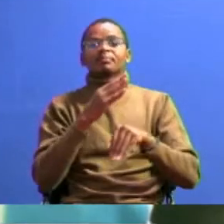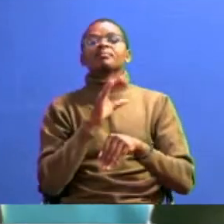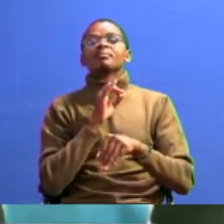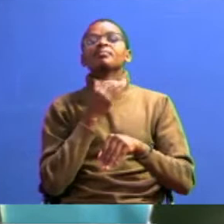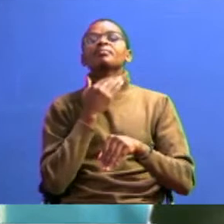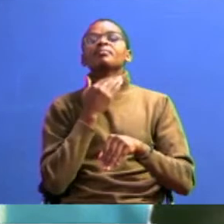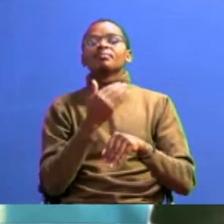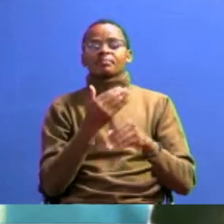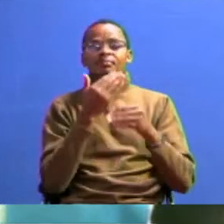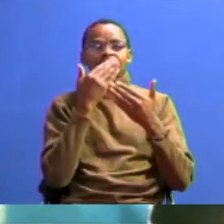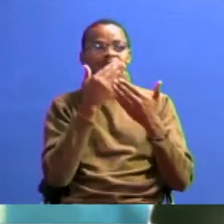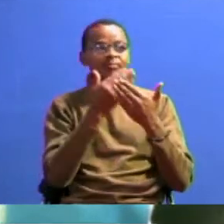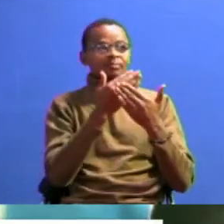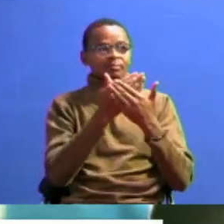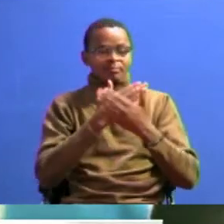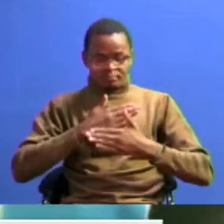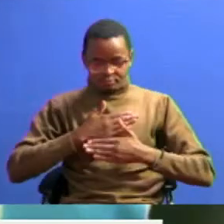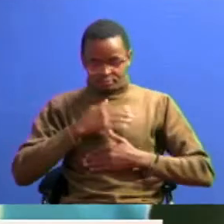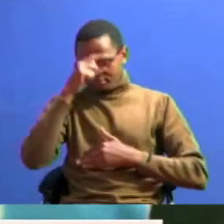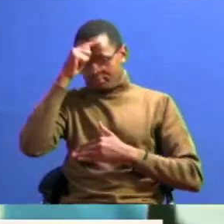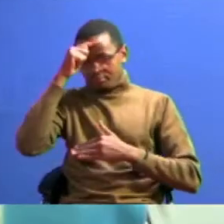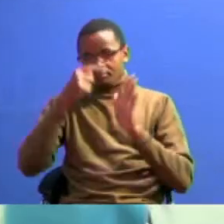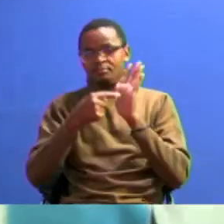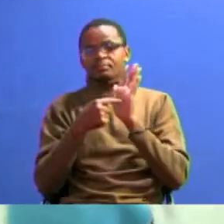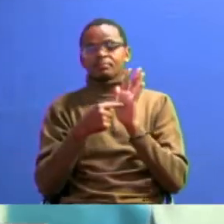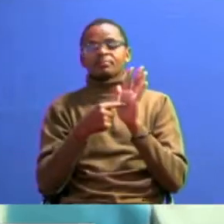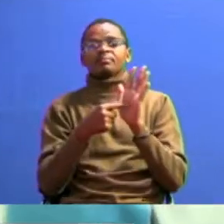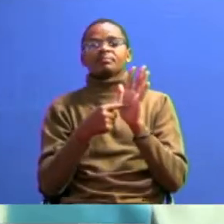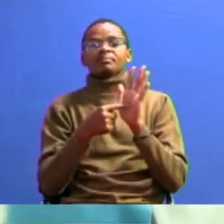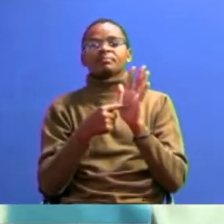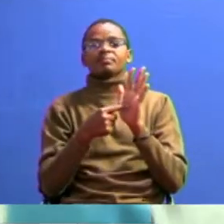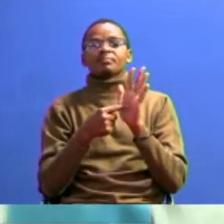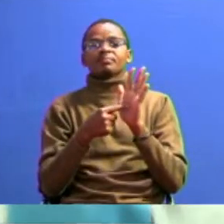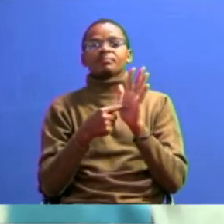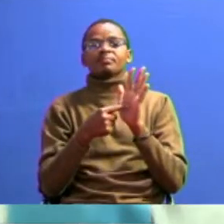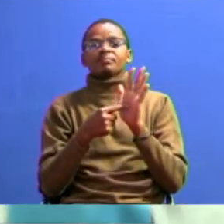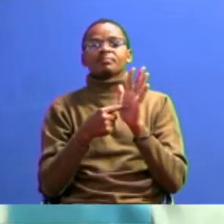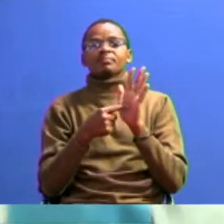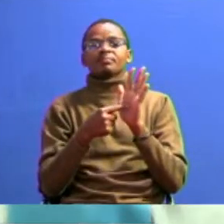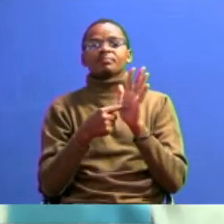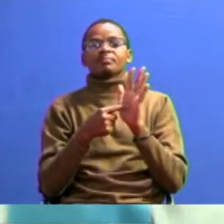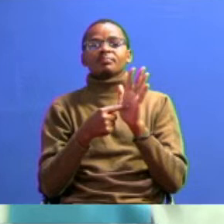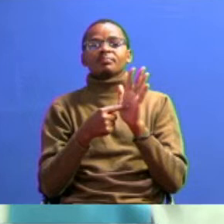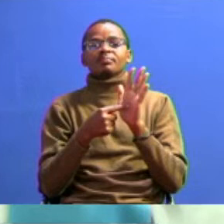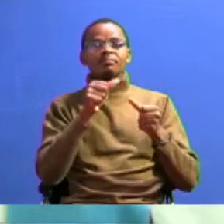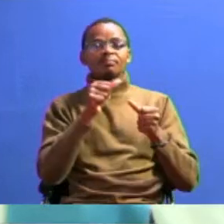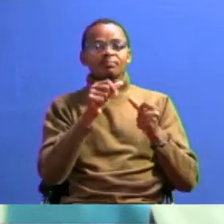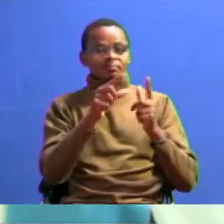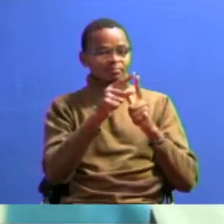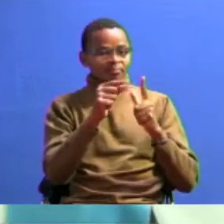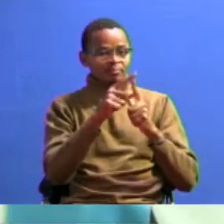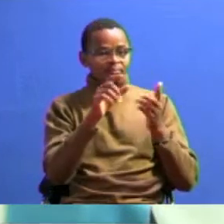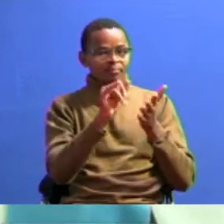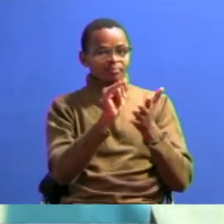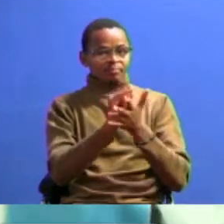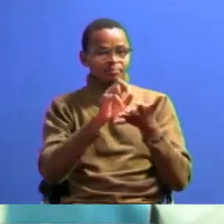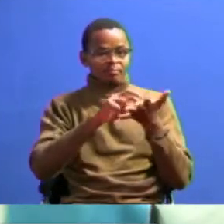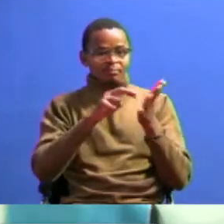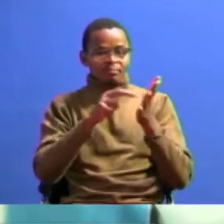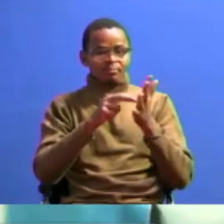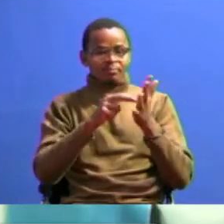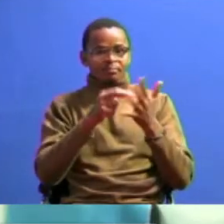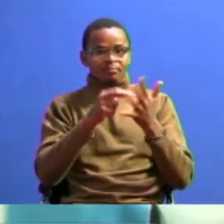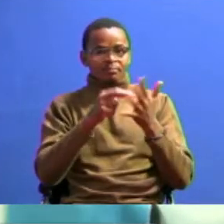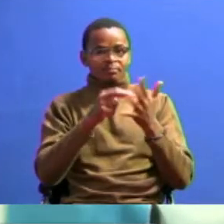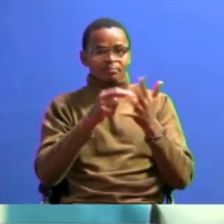thank you, Your Excellency, because you have shown in action, not by words, that you mean business